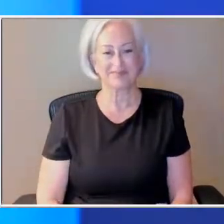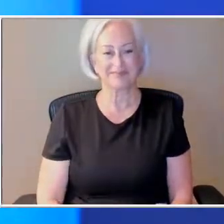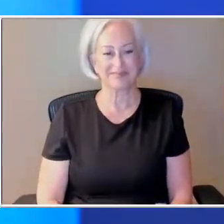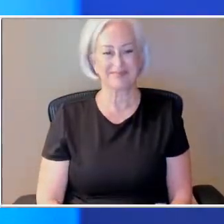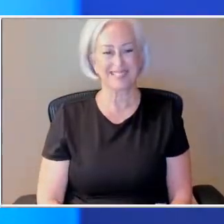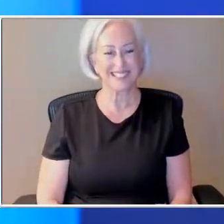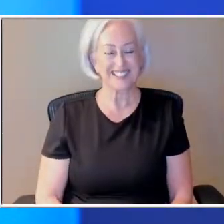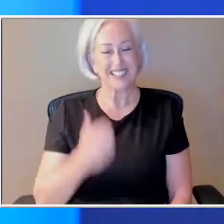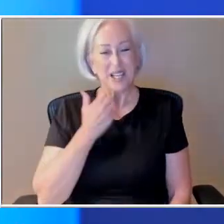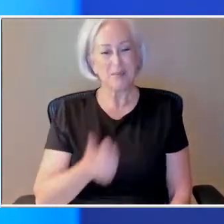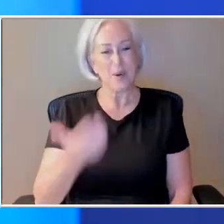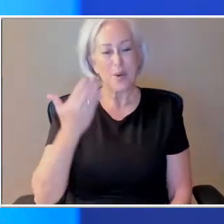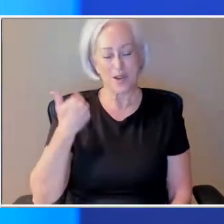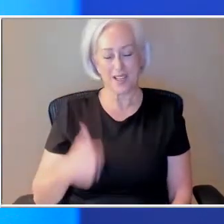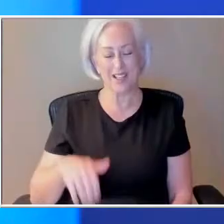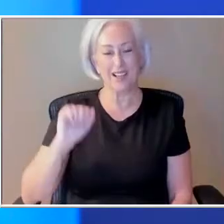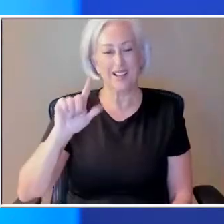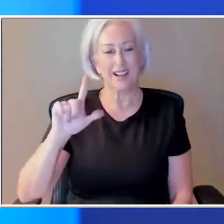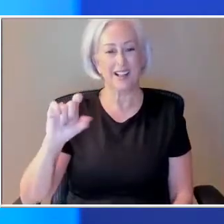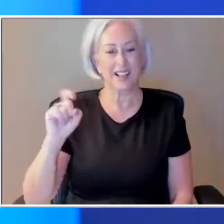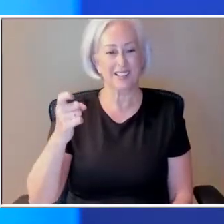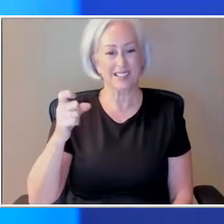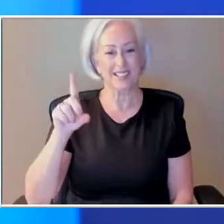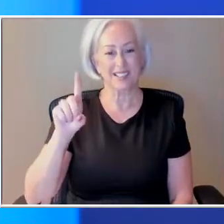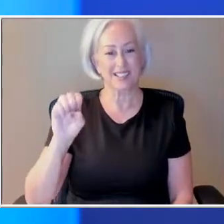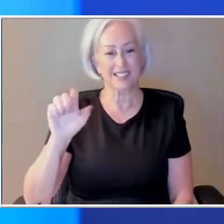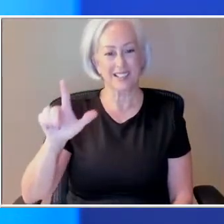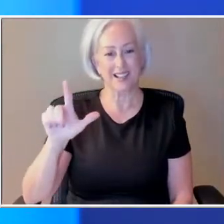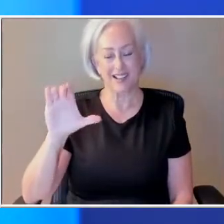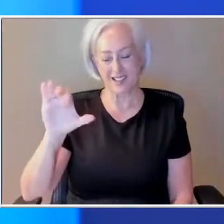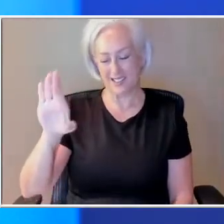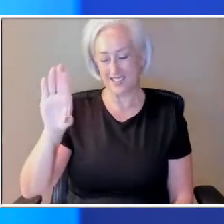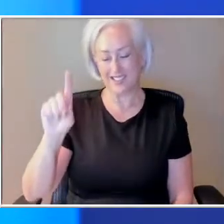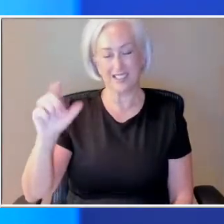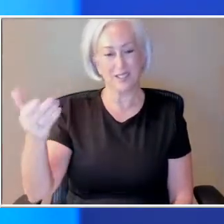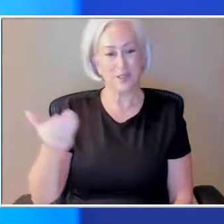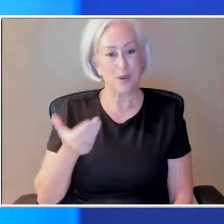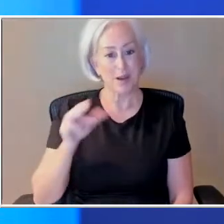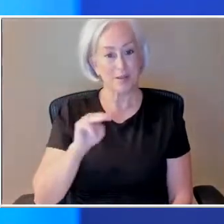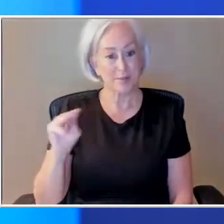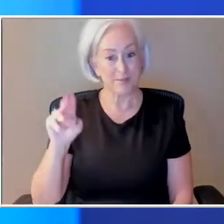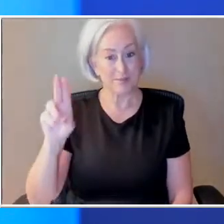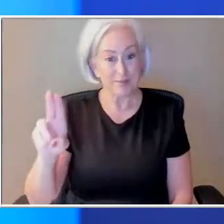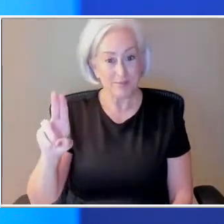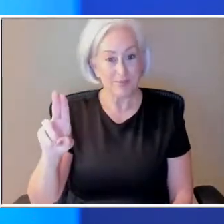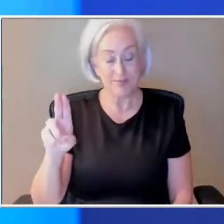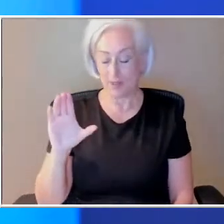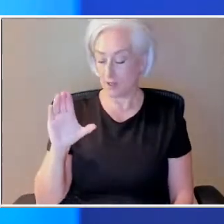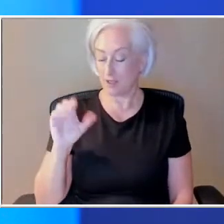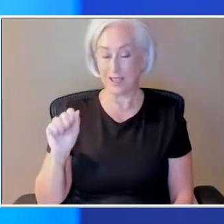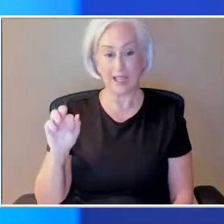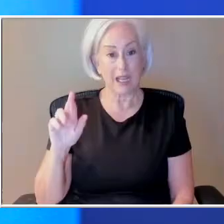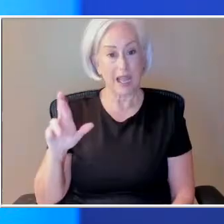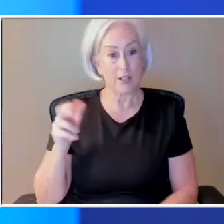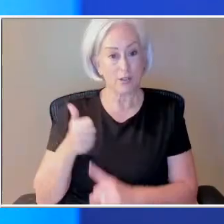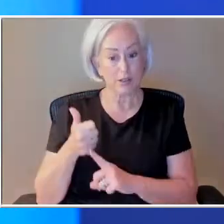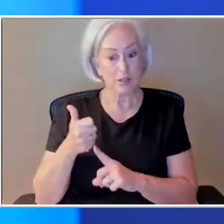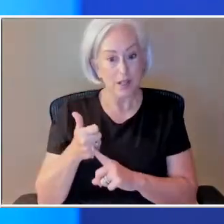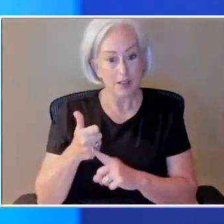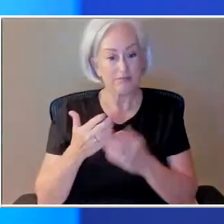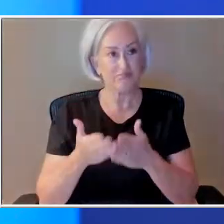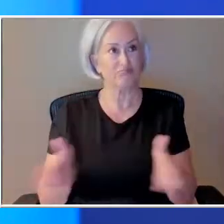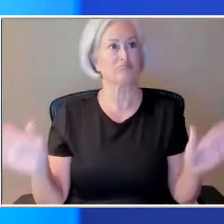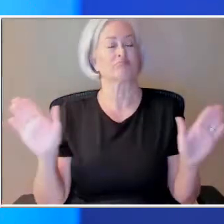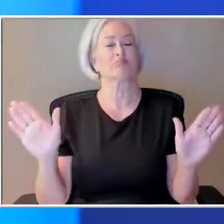Good morning, I'm Alexis Del Cid. Welcome to the Morning Medical Update. Cancer in general is more treatable and more survivable